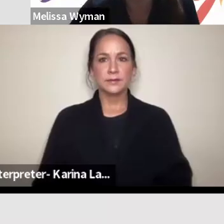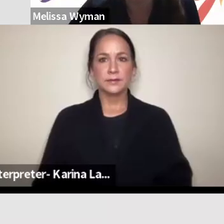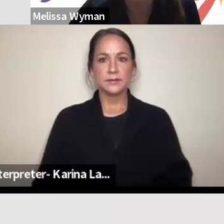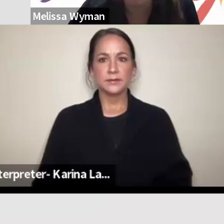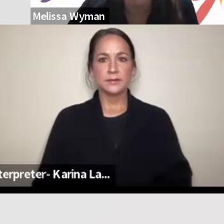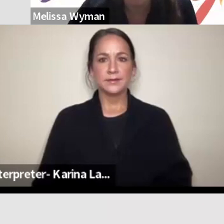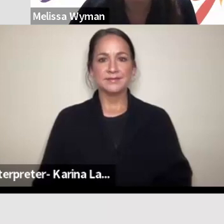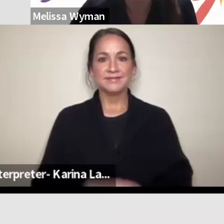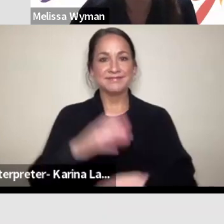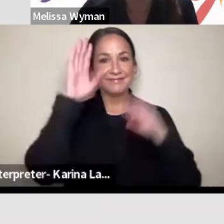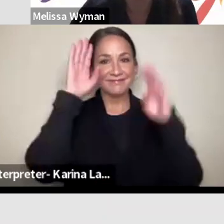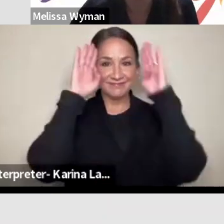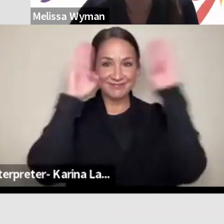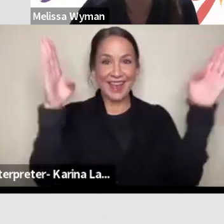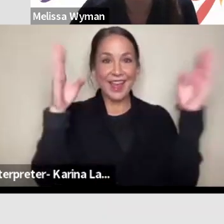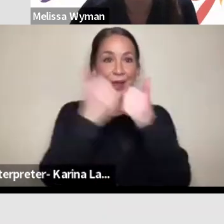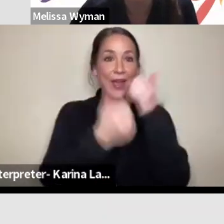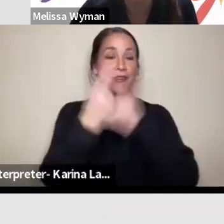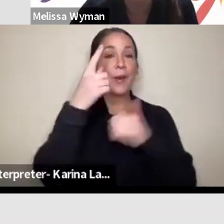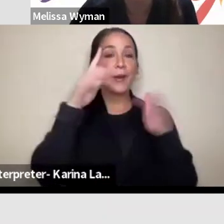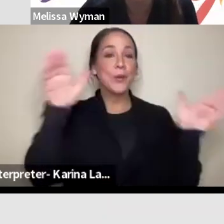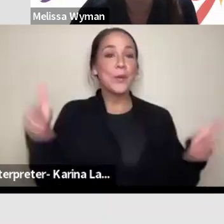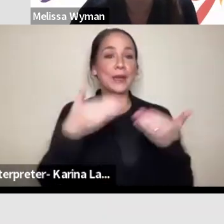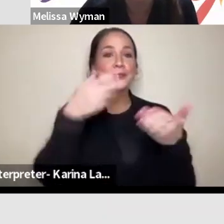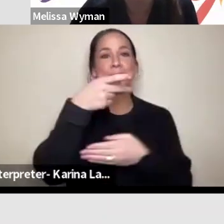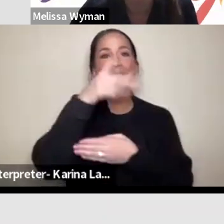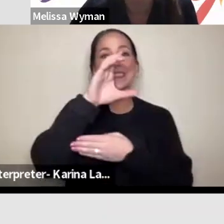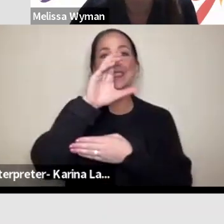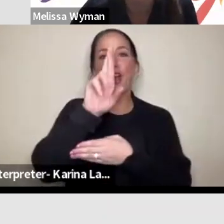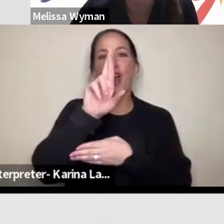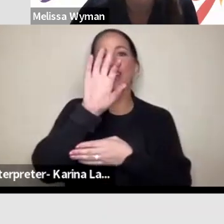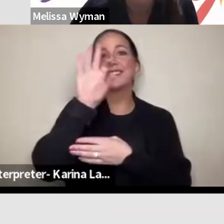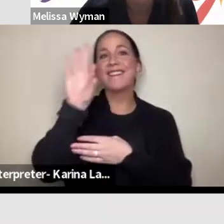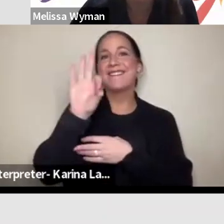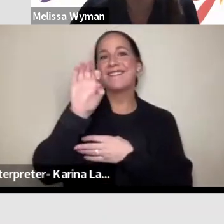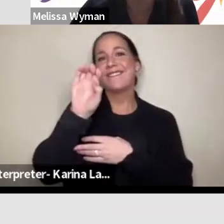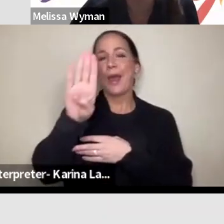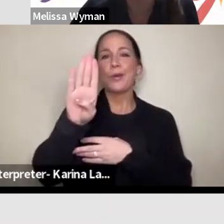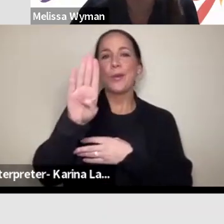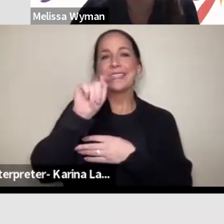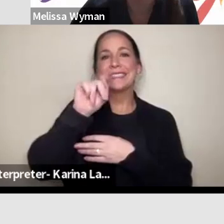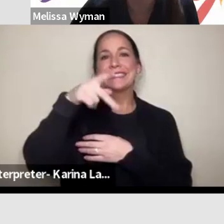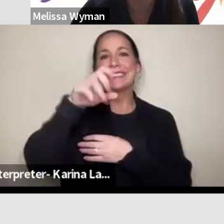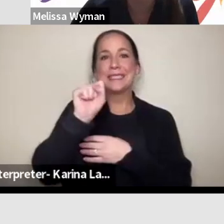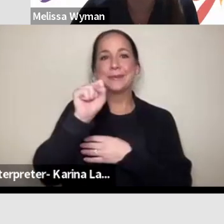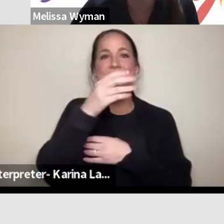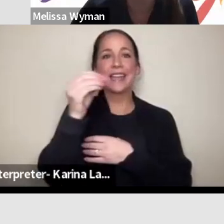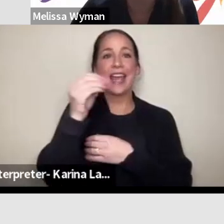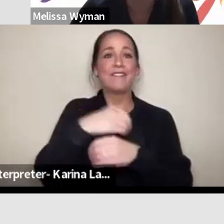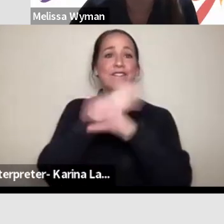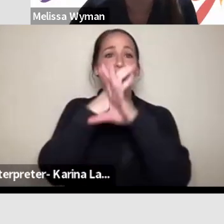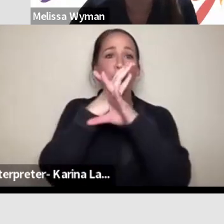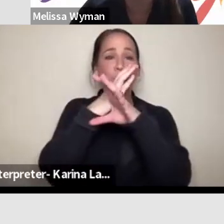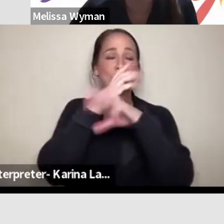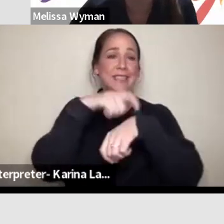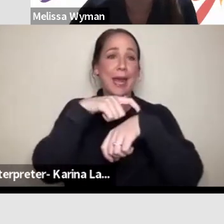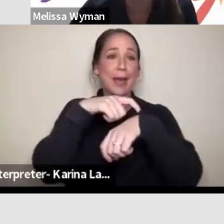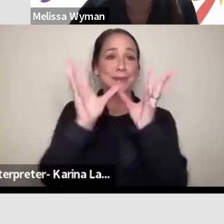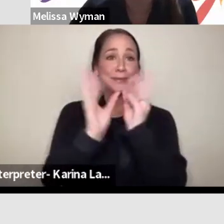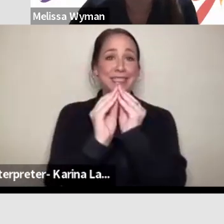Hello, everyone, and welcome to PCR's February Tips and Virtual Transition Times meeting.